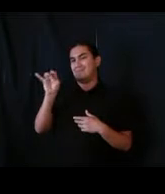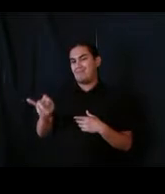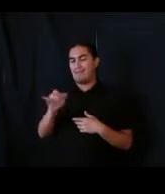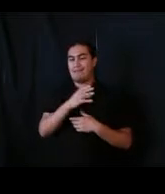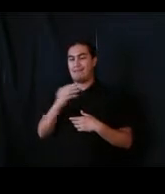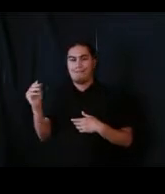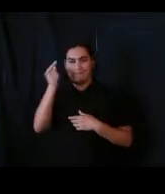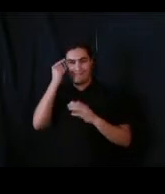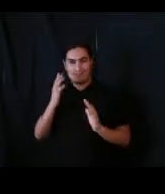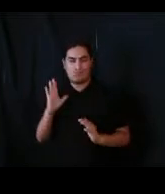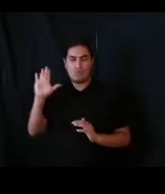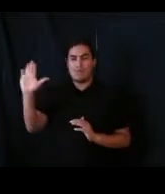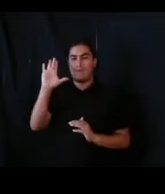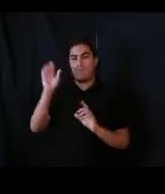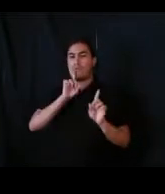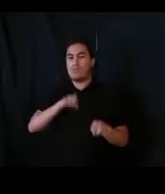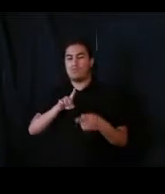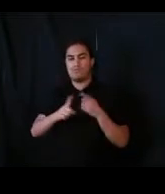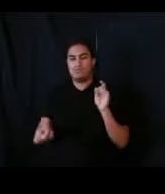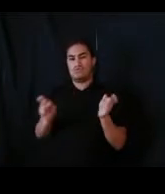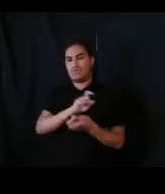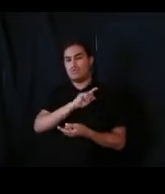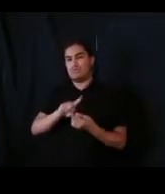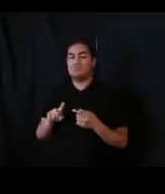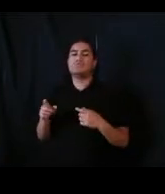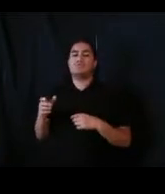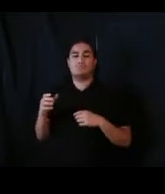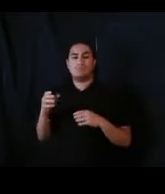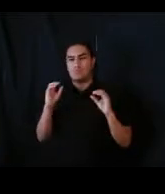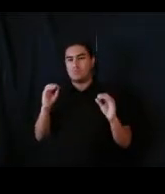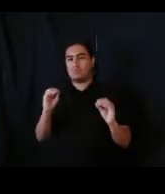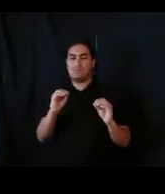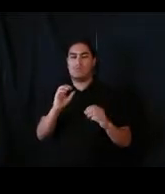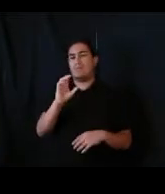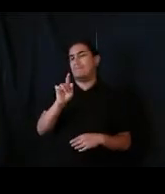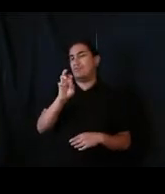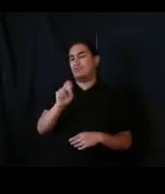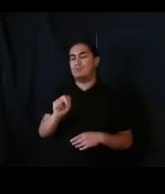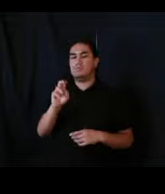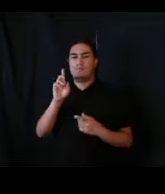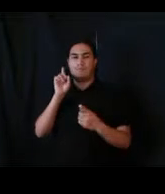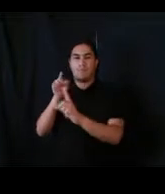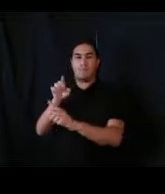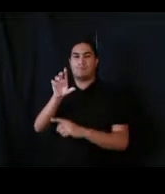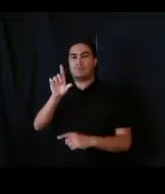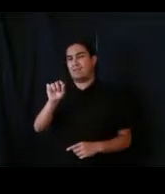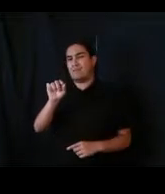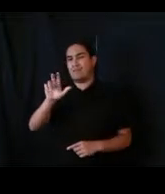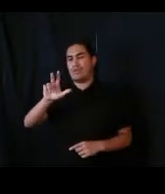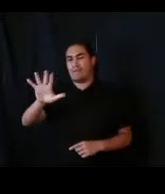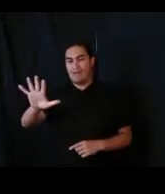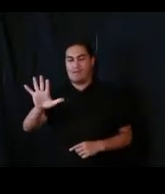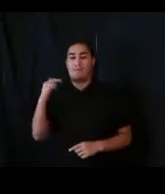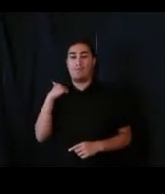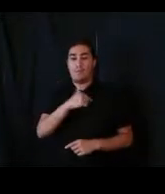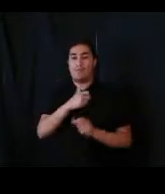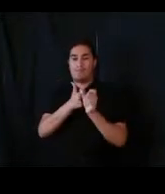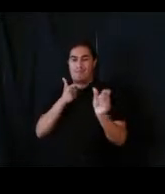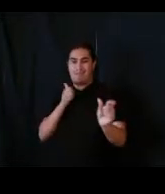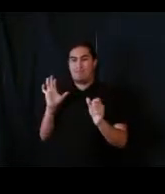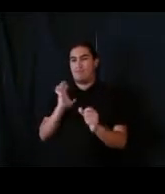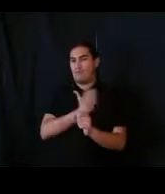executive order to transition to 100 production of zero emission vehicles by 2035. california is currently drastically behind its